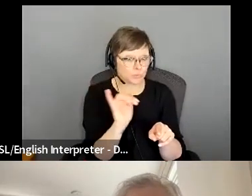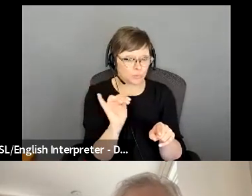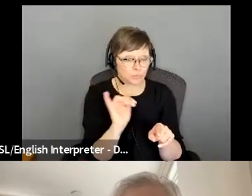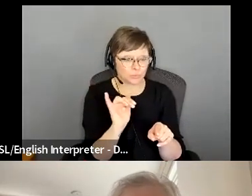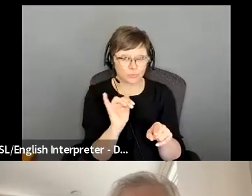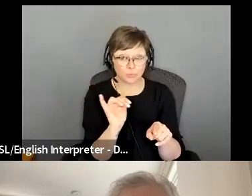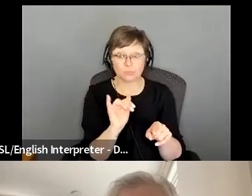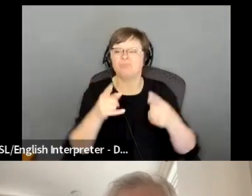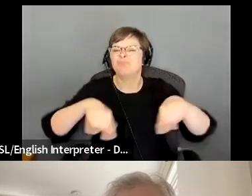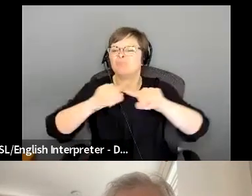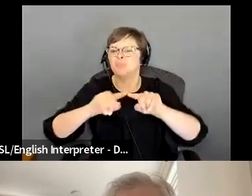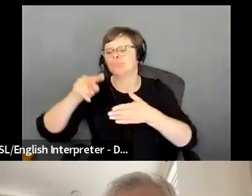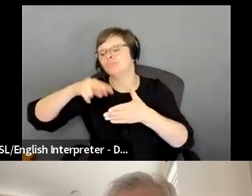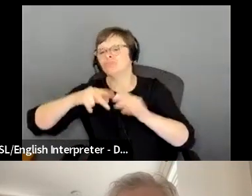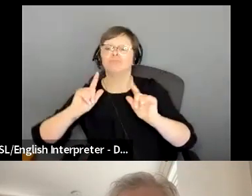these later.